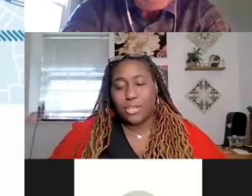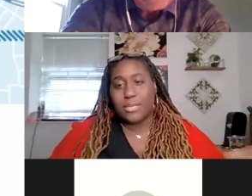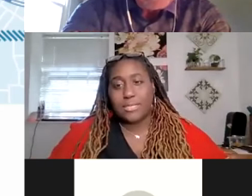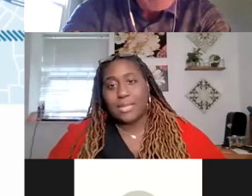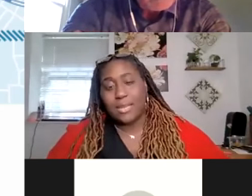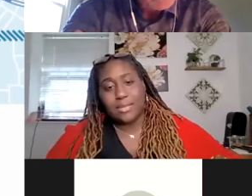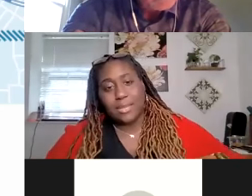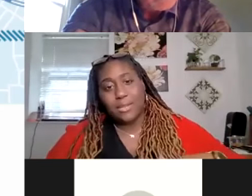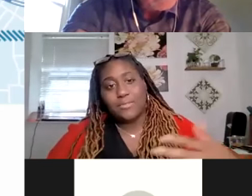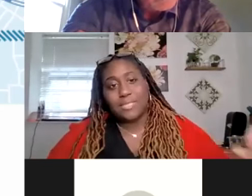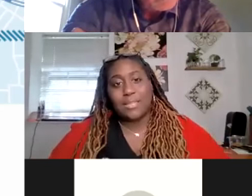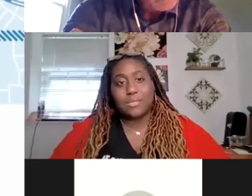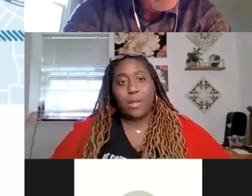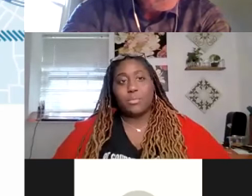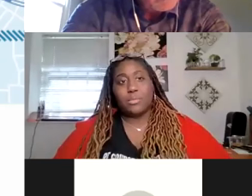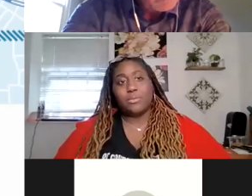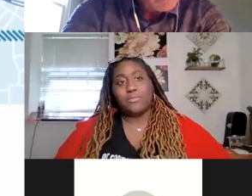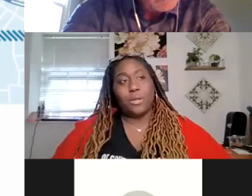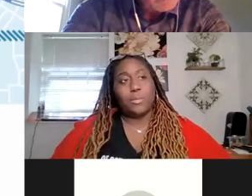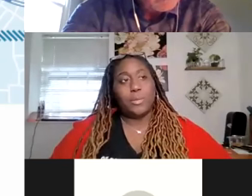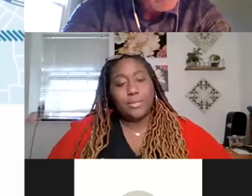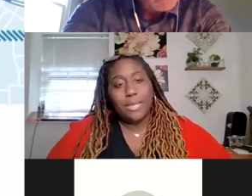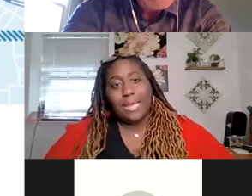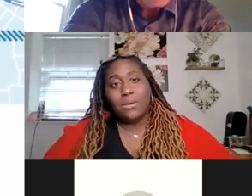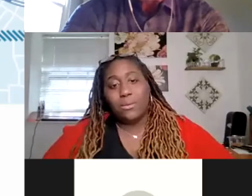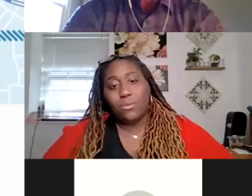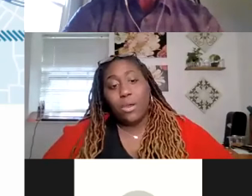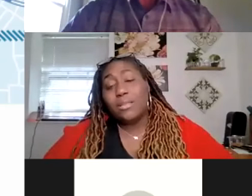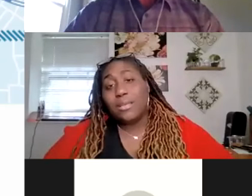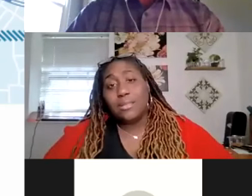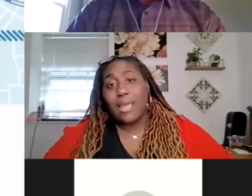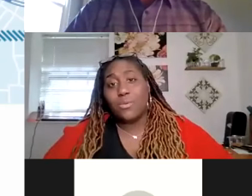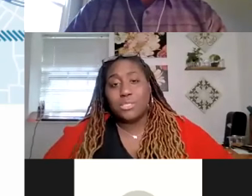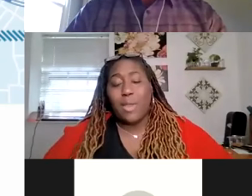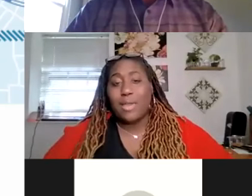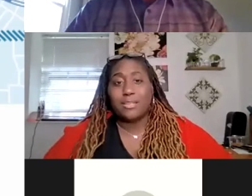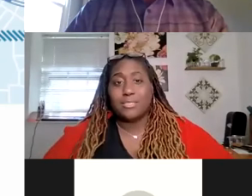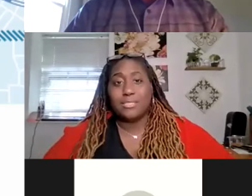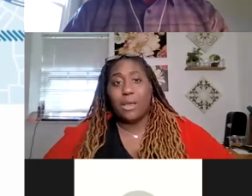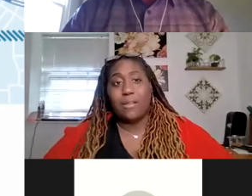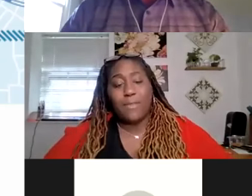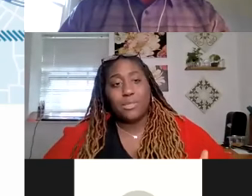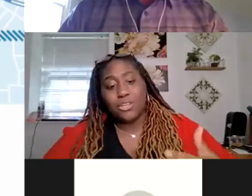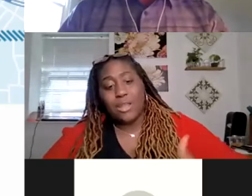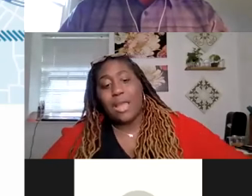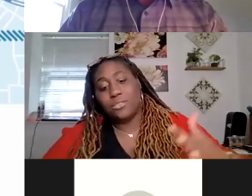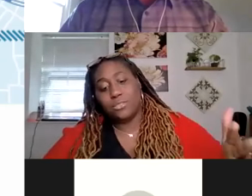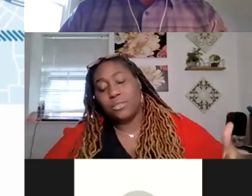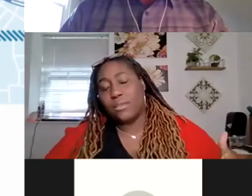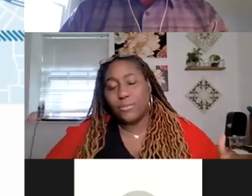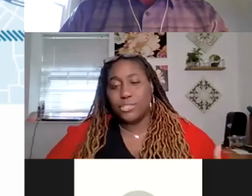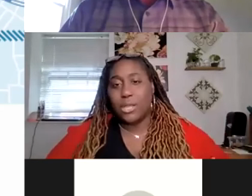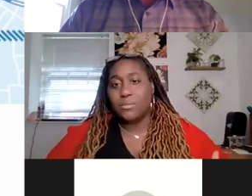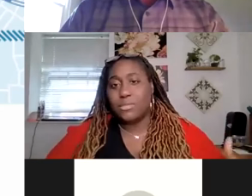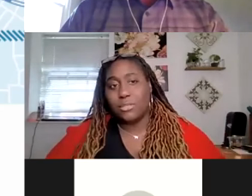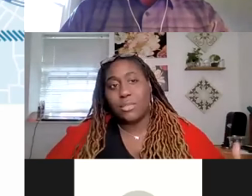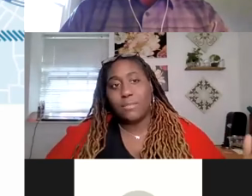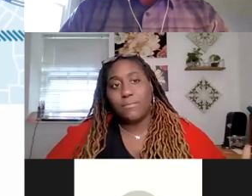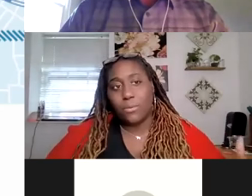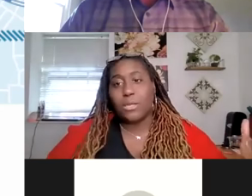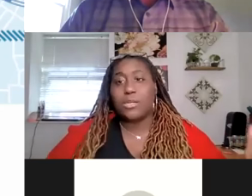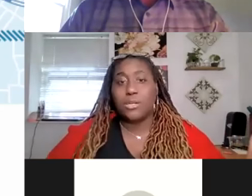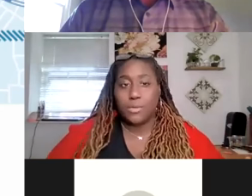their journeys. And I know I've said this probably before, but one, language matters. And so our families are not just looking for jobs,